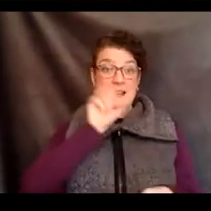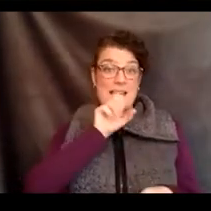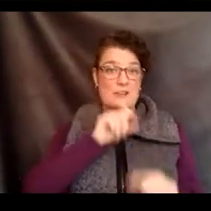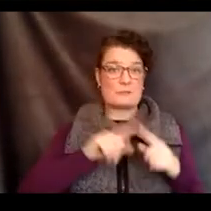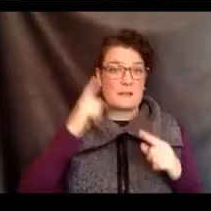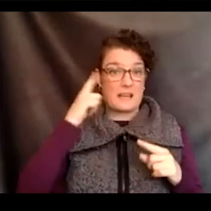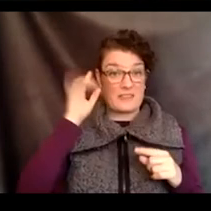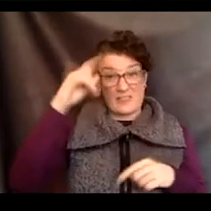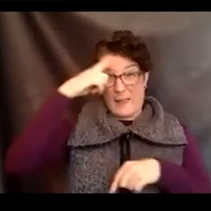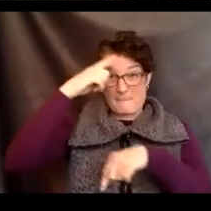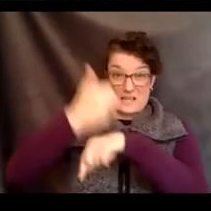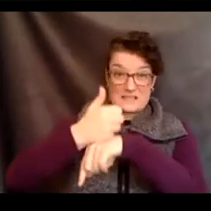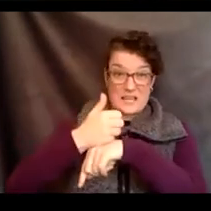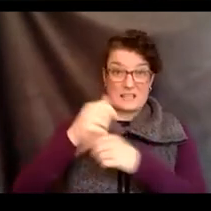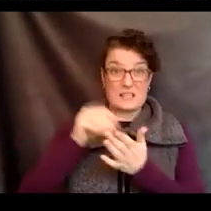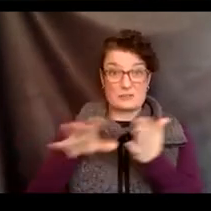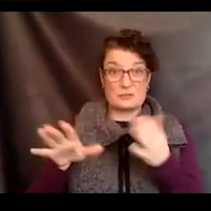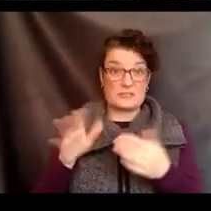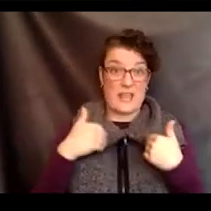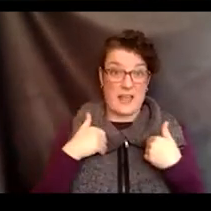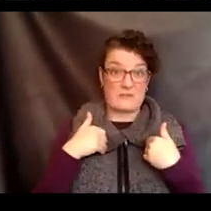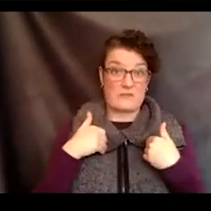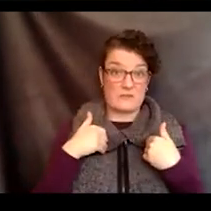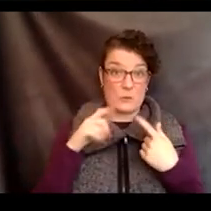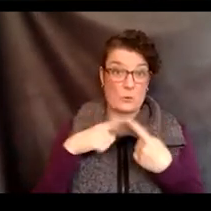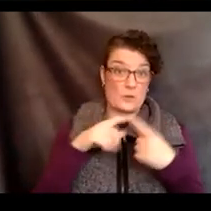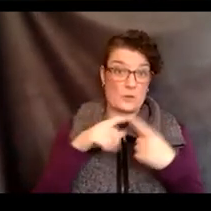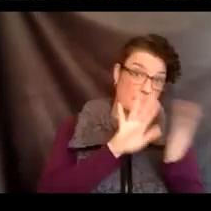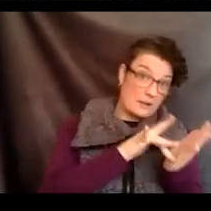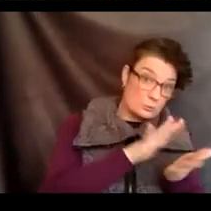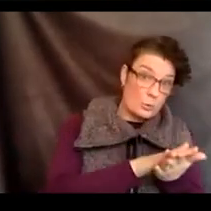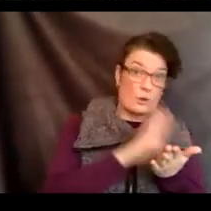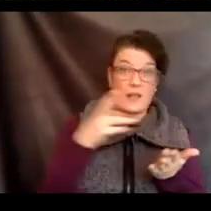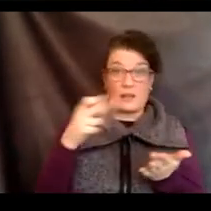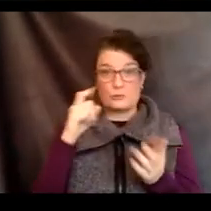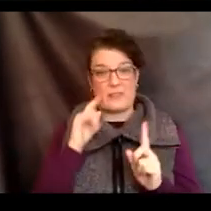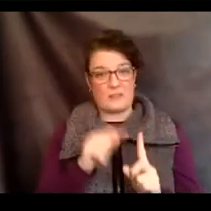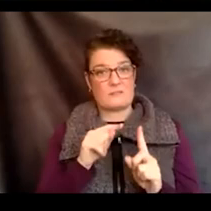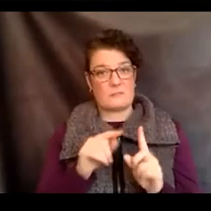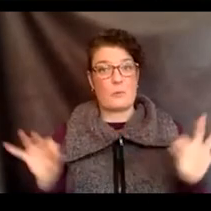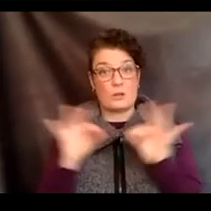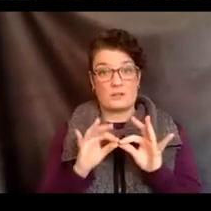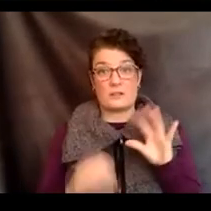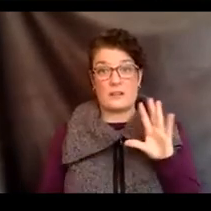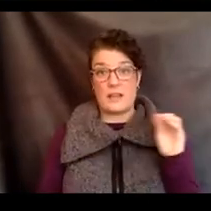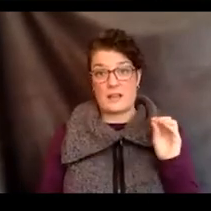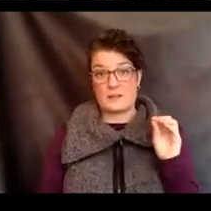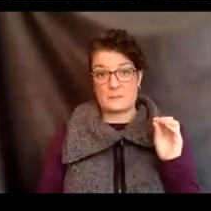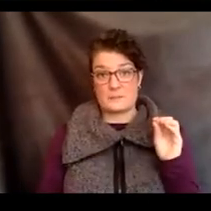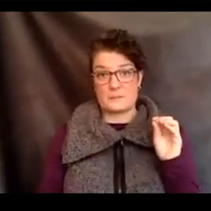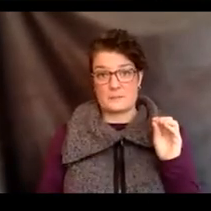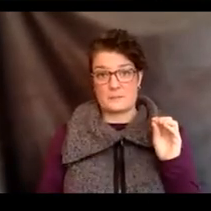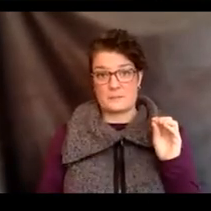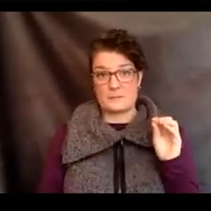the mindset that students go into either middle school or high school with, I think that's important. And obviously it's good to